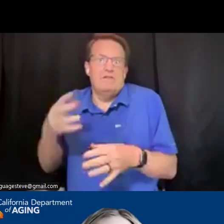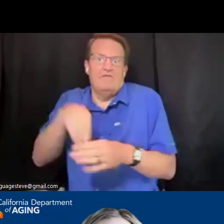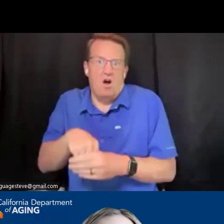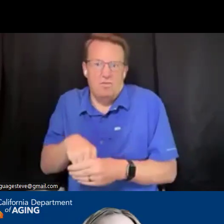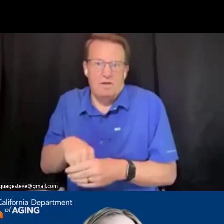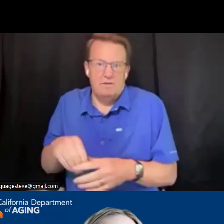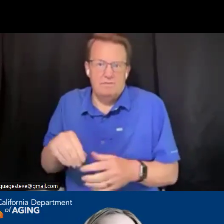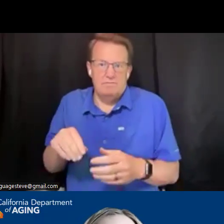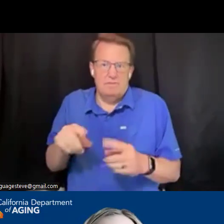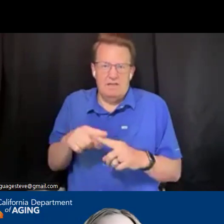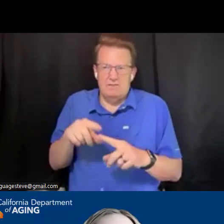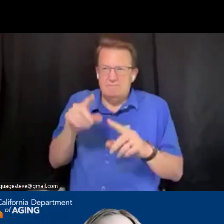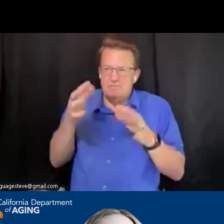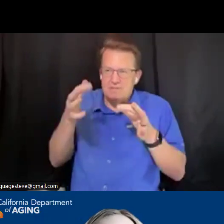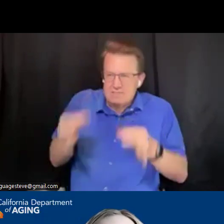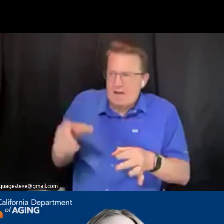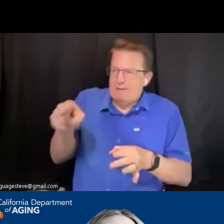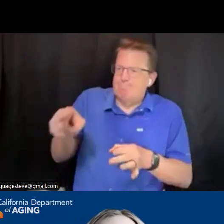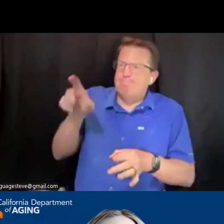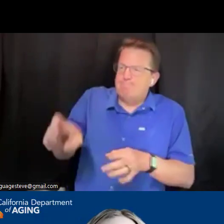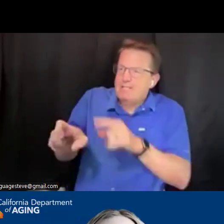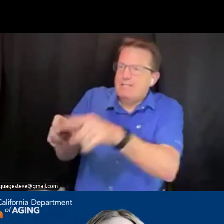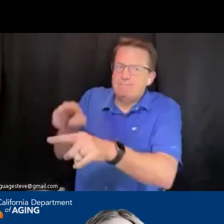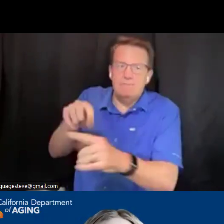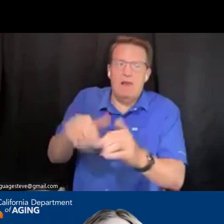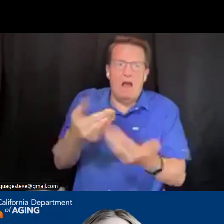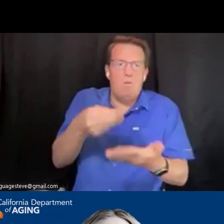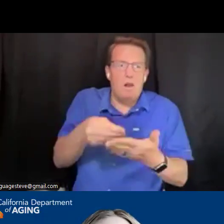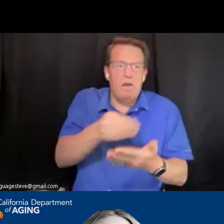the local need, and how the funding will be used at the local level.